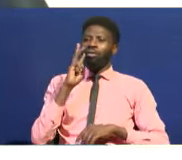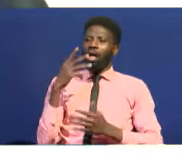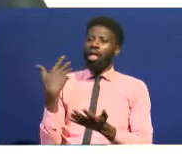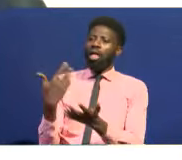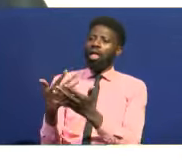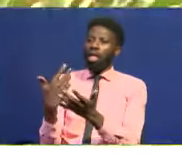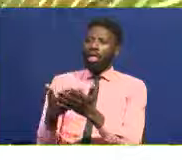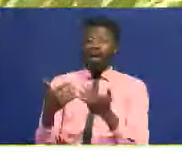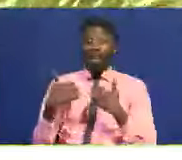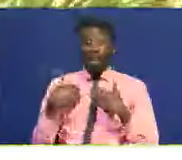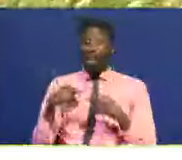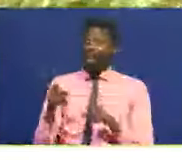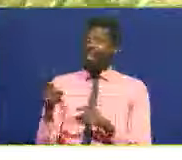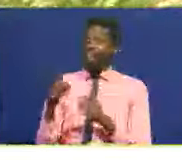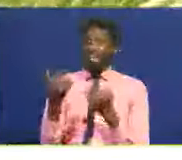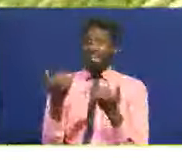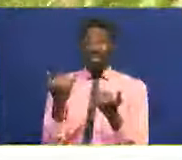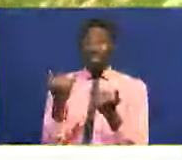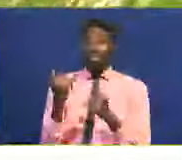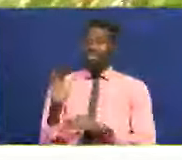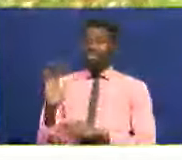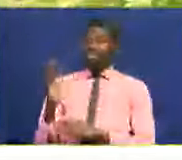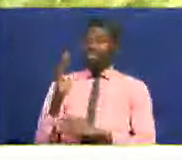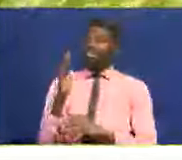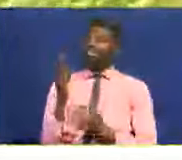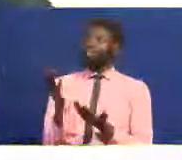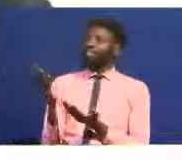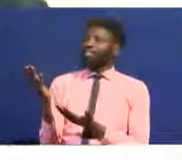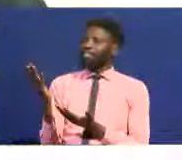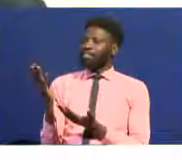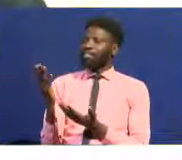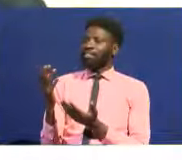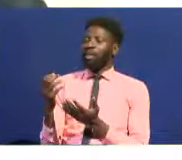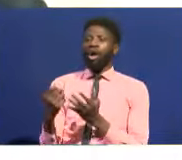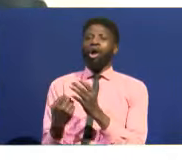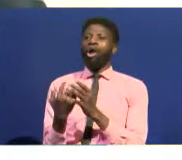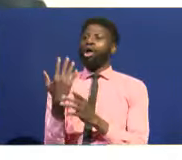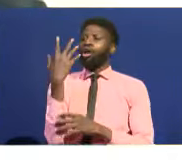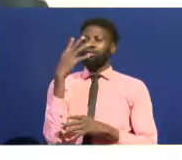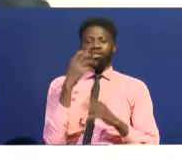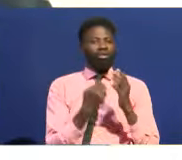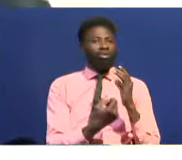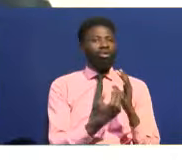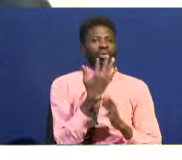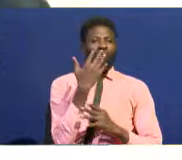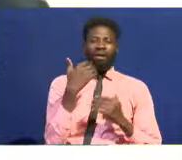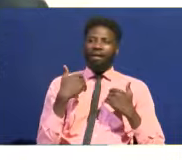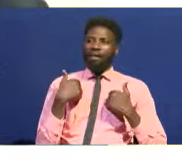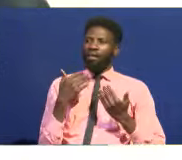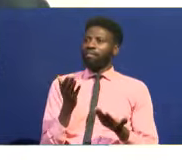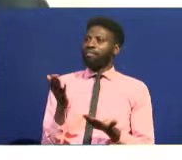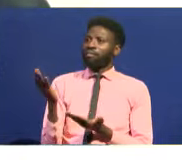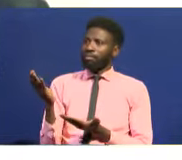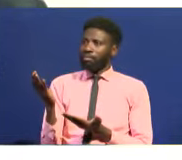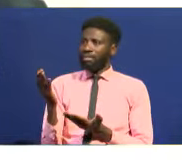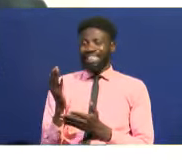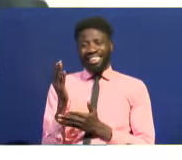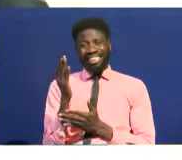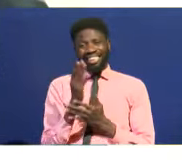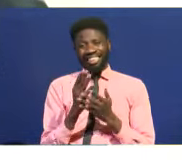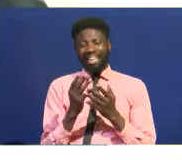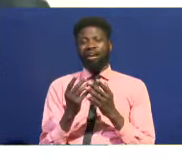So with that, rates always grow in those areas. Some have become tall and